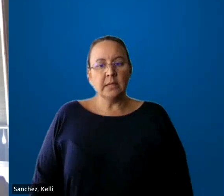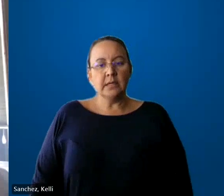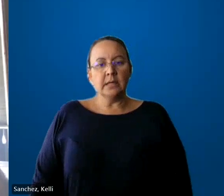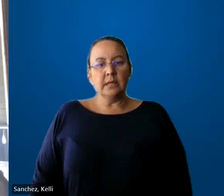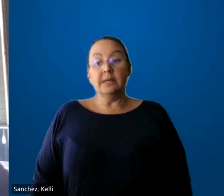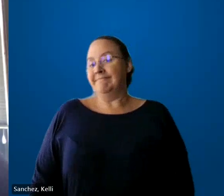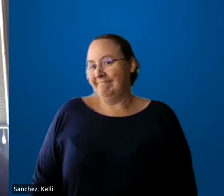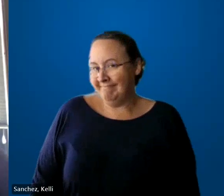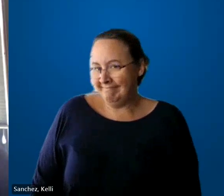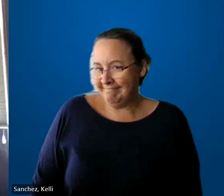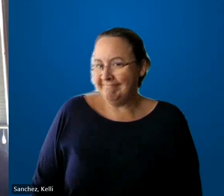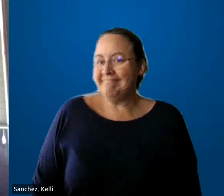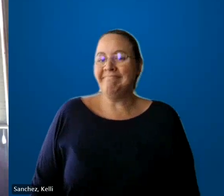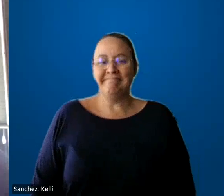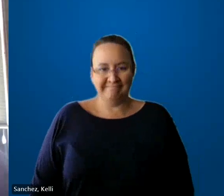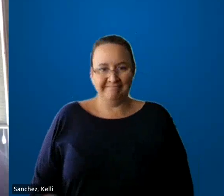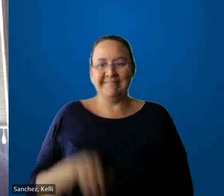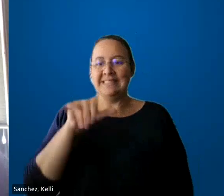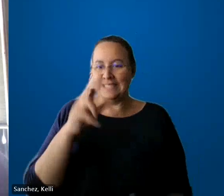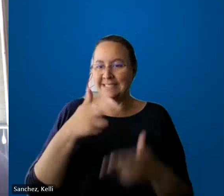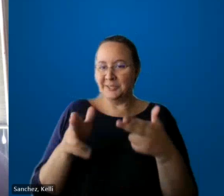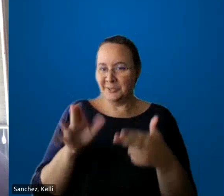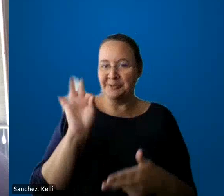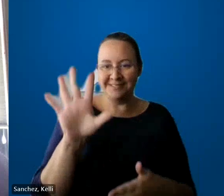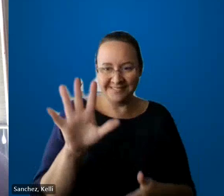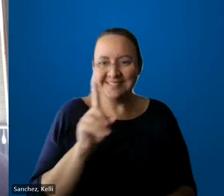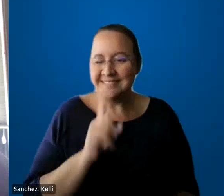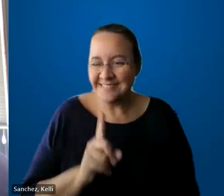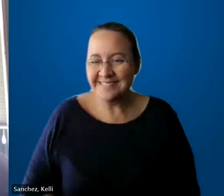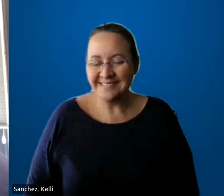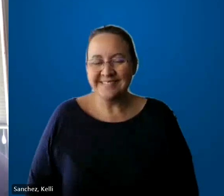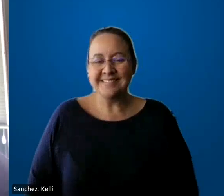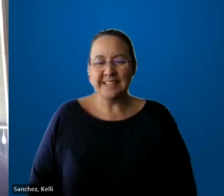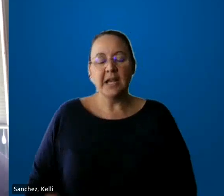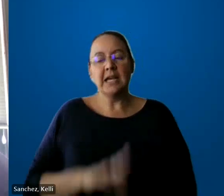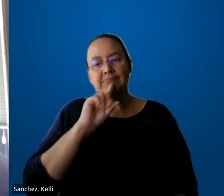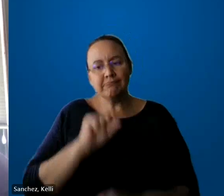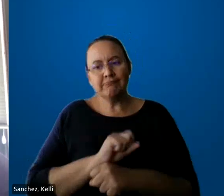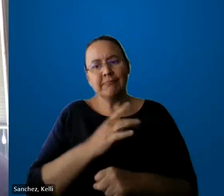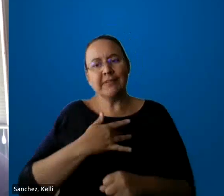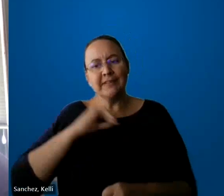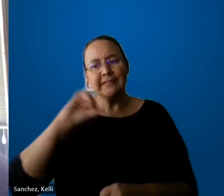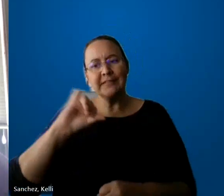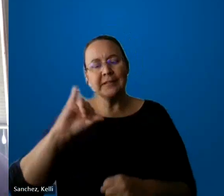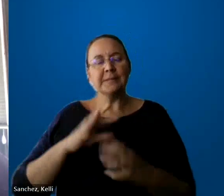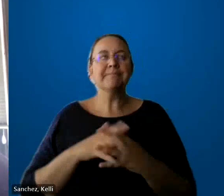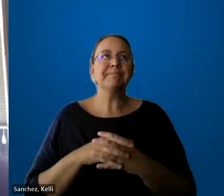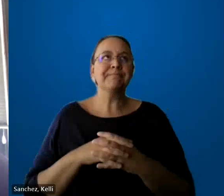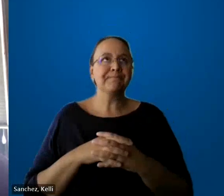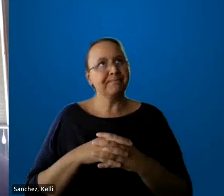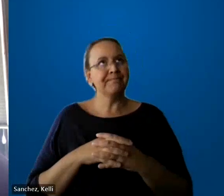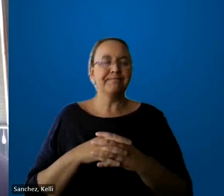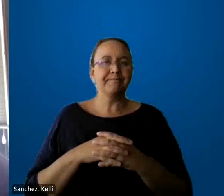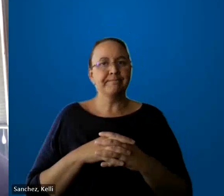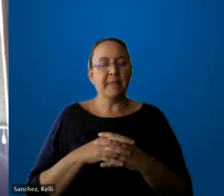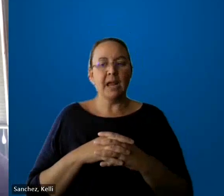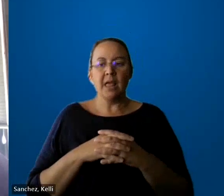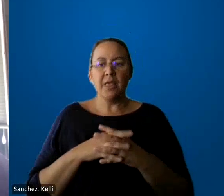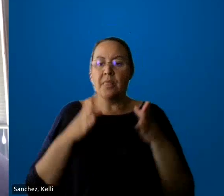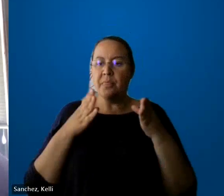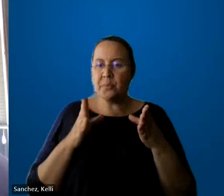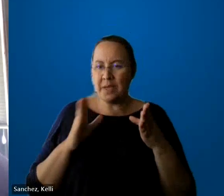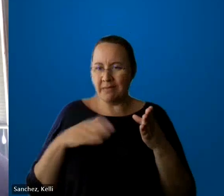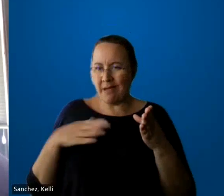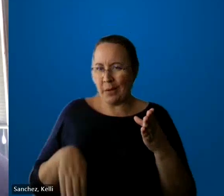yes. Short answer, yes, absolutely. I definitely think that, I think the way that I grew